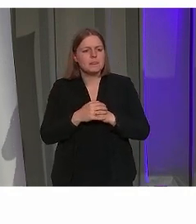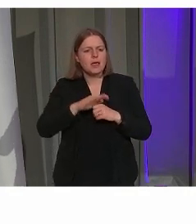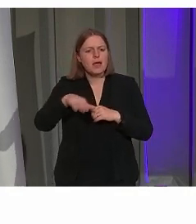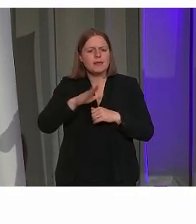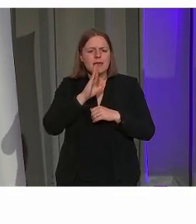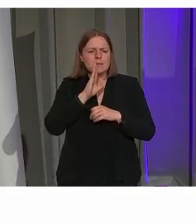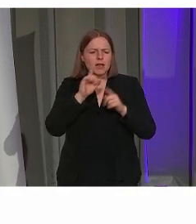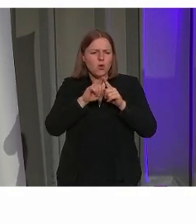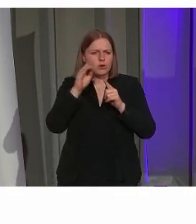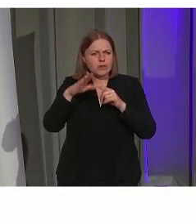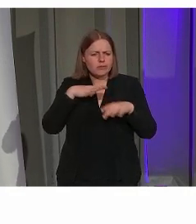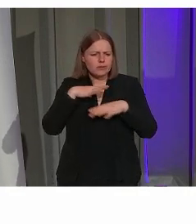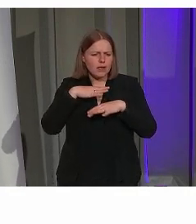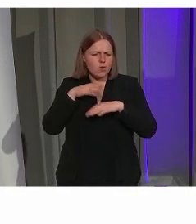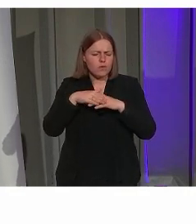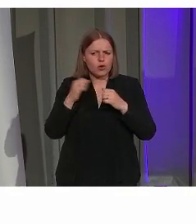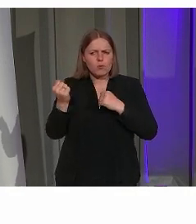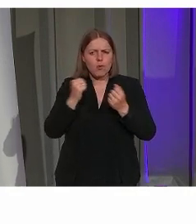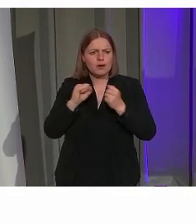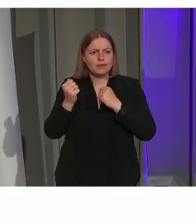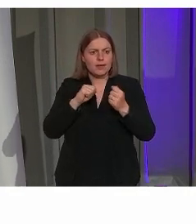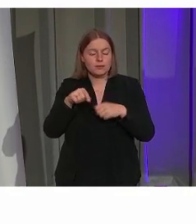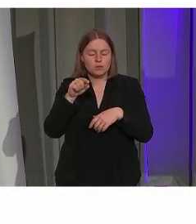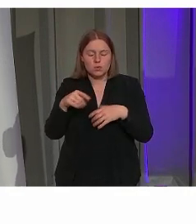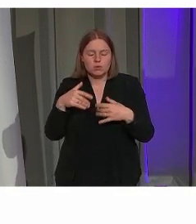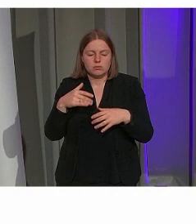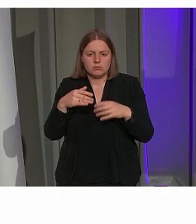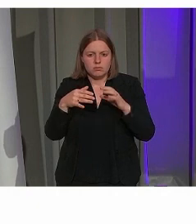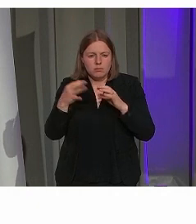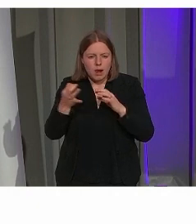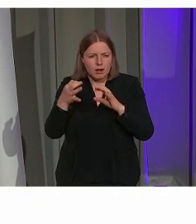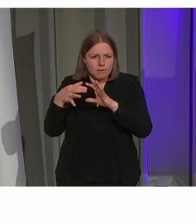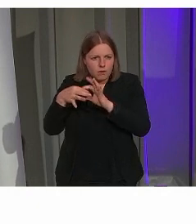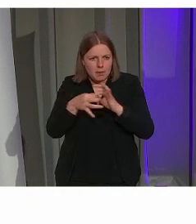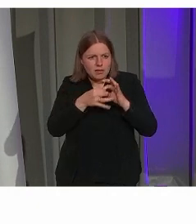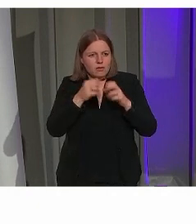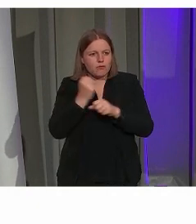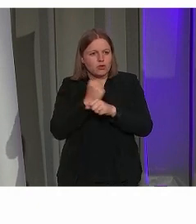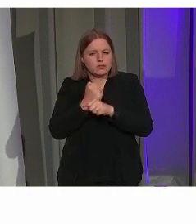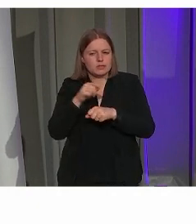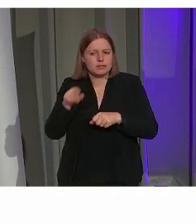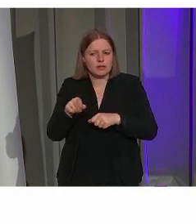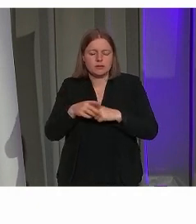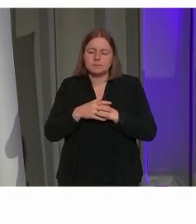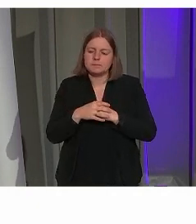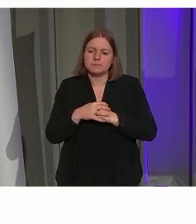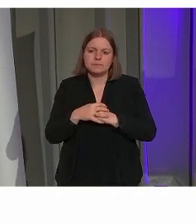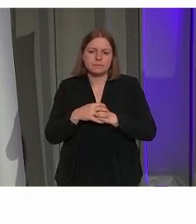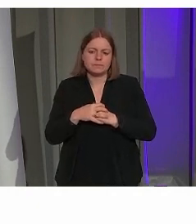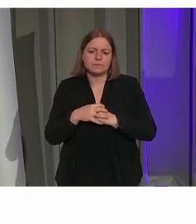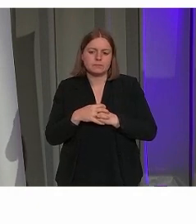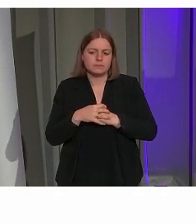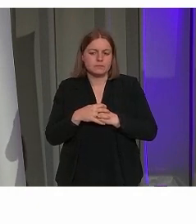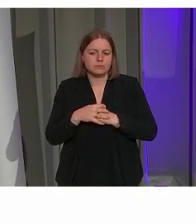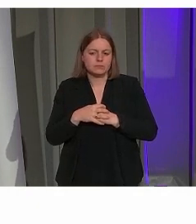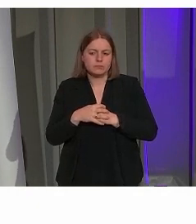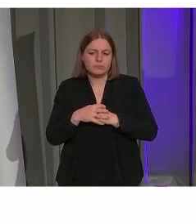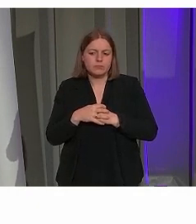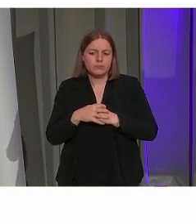all interlinked. And this afternoon we will talk about mobility. Mobility has a very